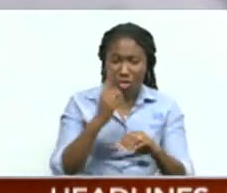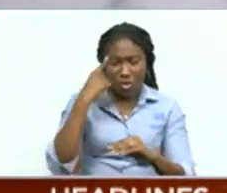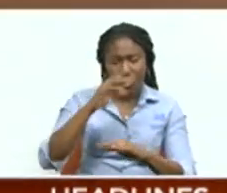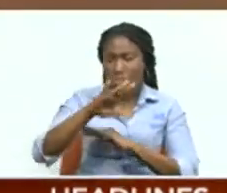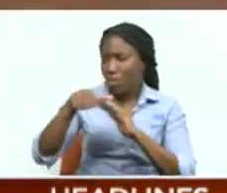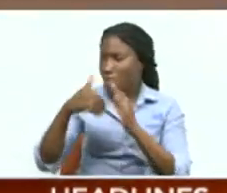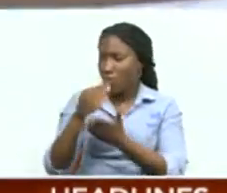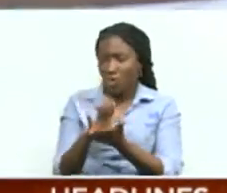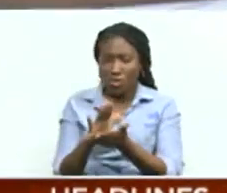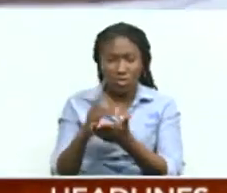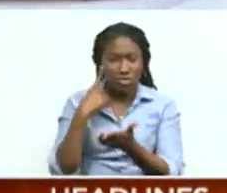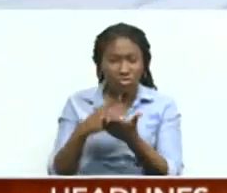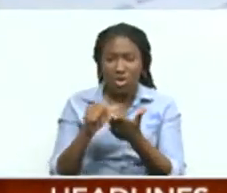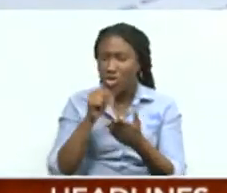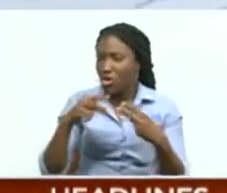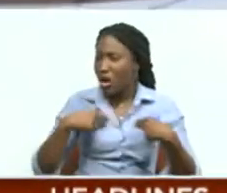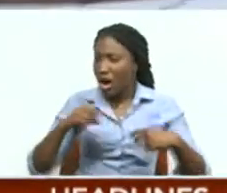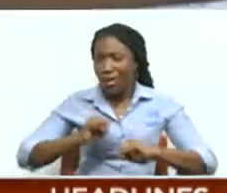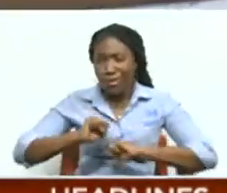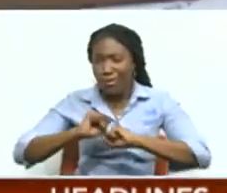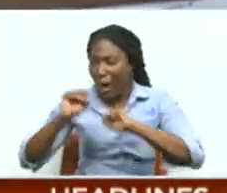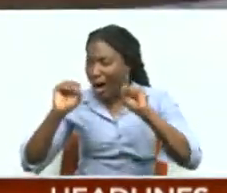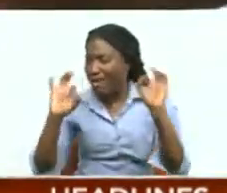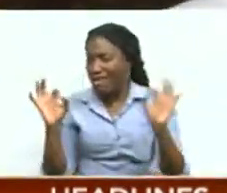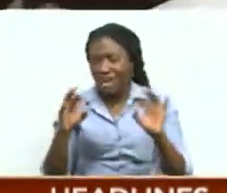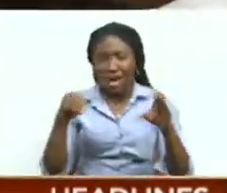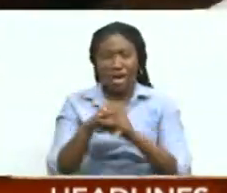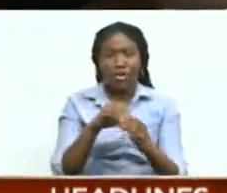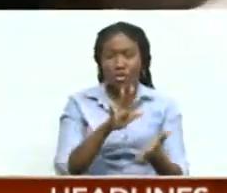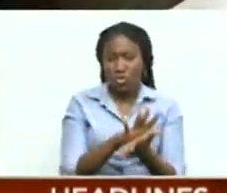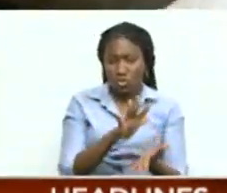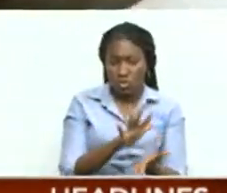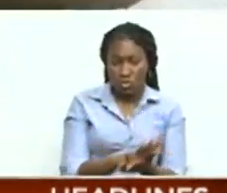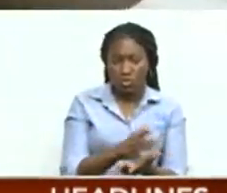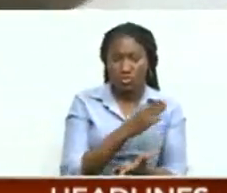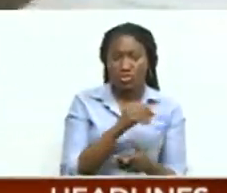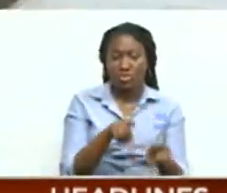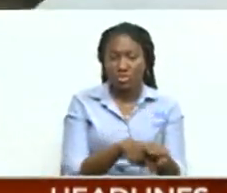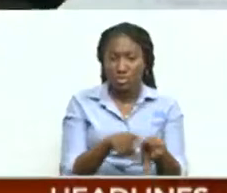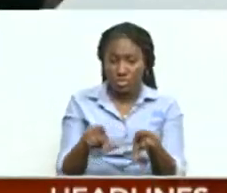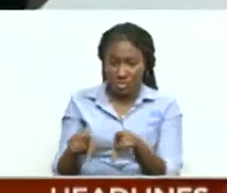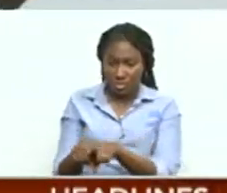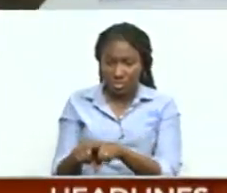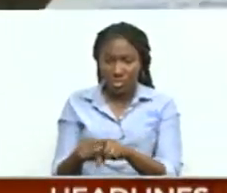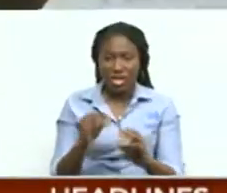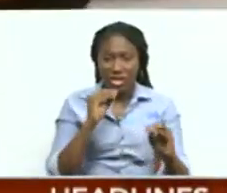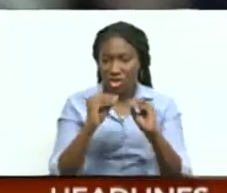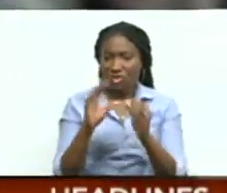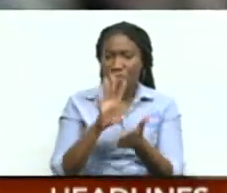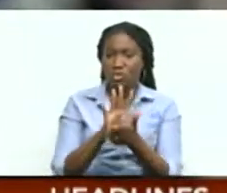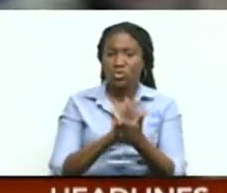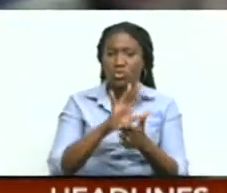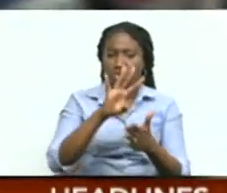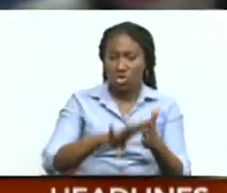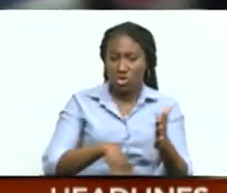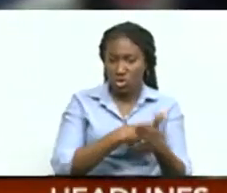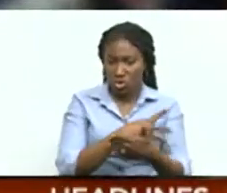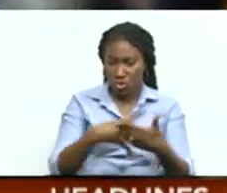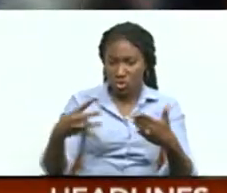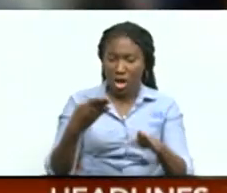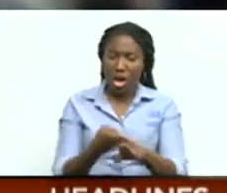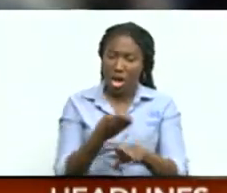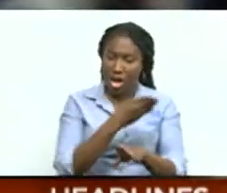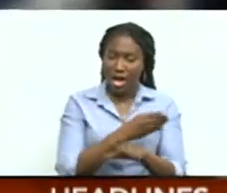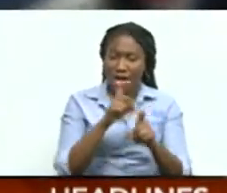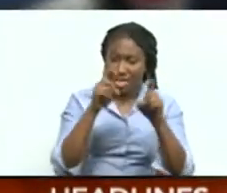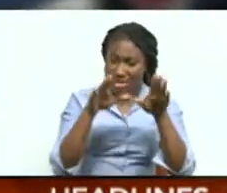explosive devices, which were conducted at several schools. There were also adjustments to the school schedule in the days leading up to the examination